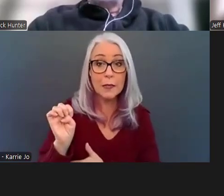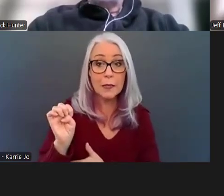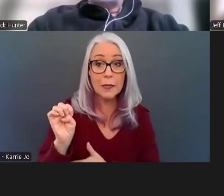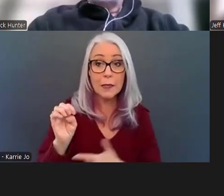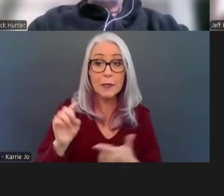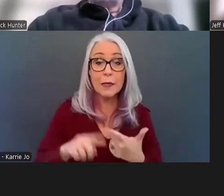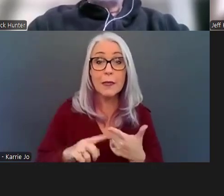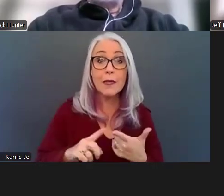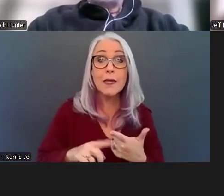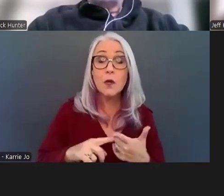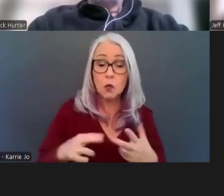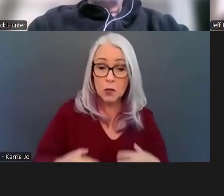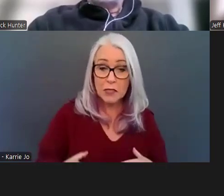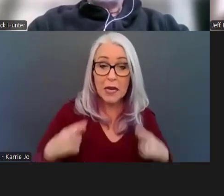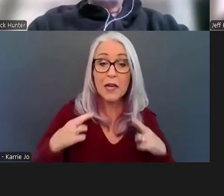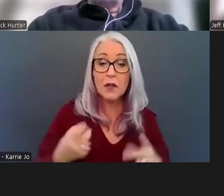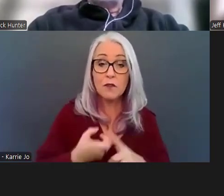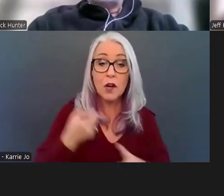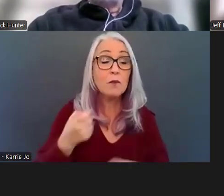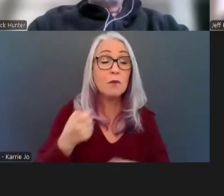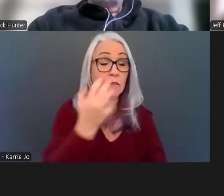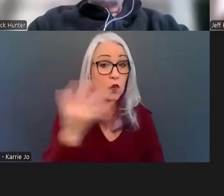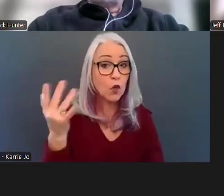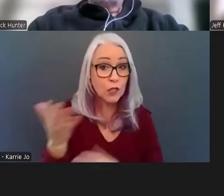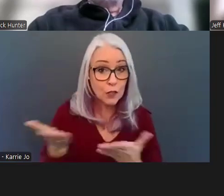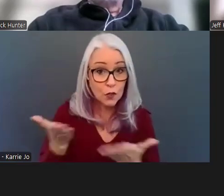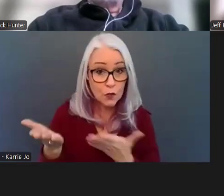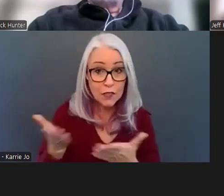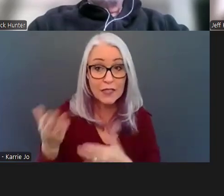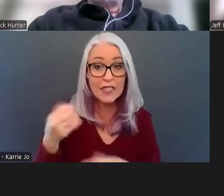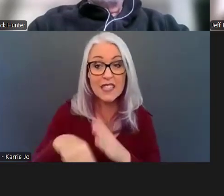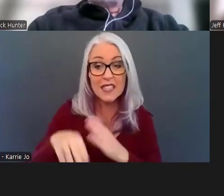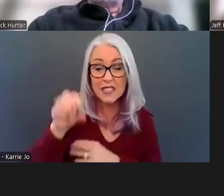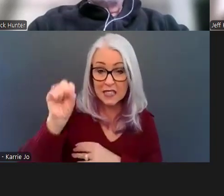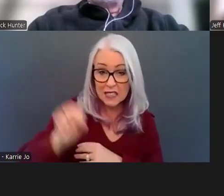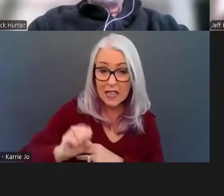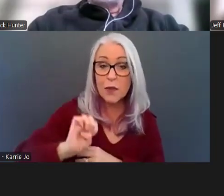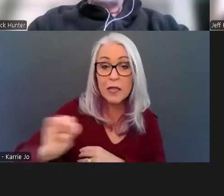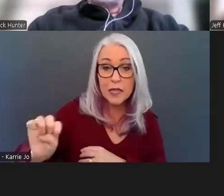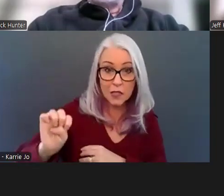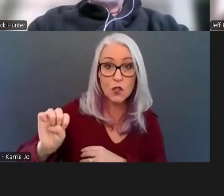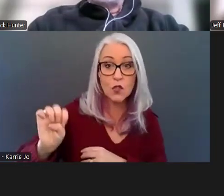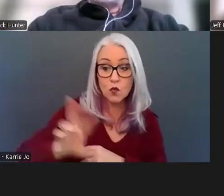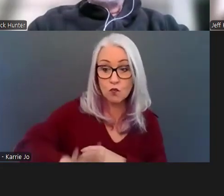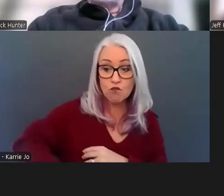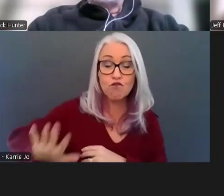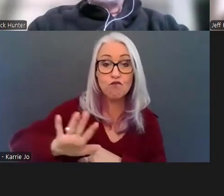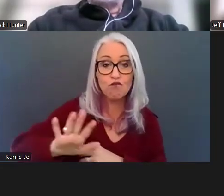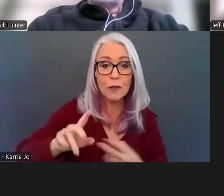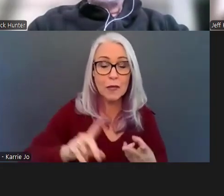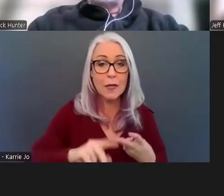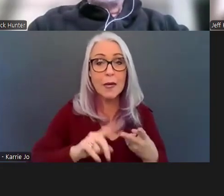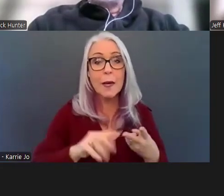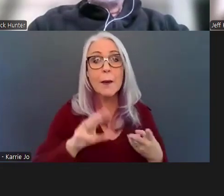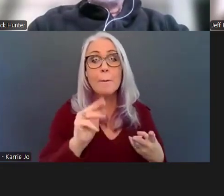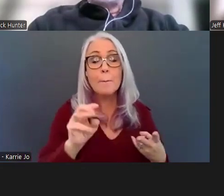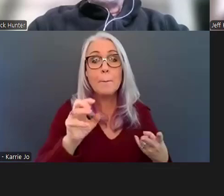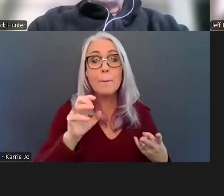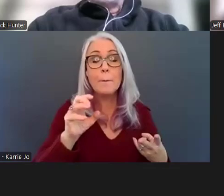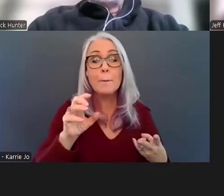mammologist retired from the Forest Service, Southeastern Research Station, and Professor Emeritus at Clemson